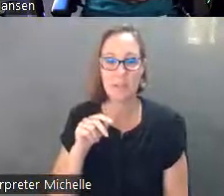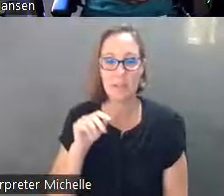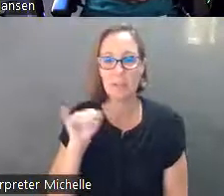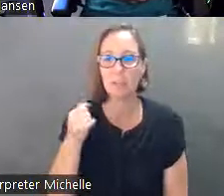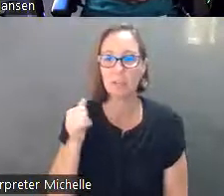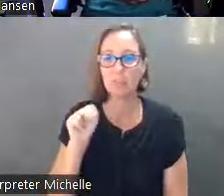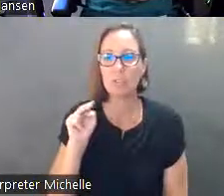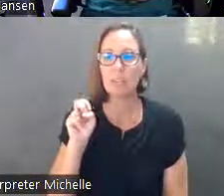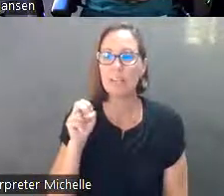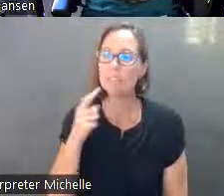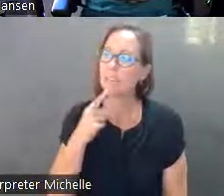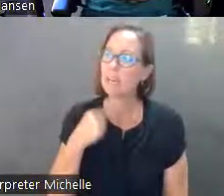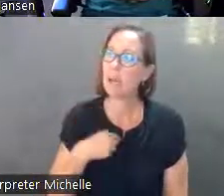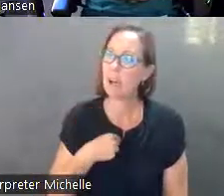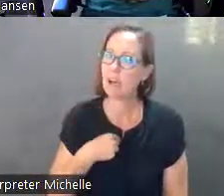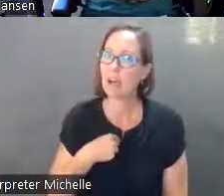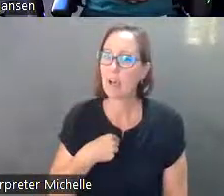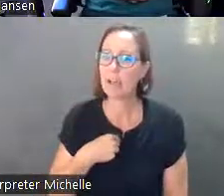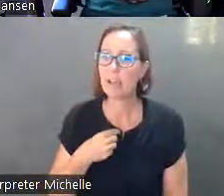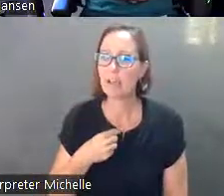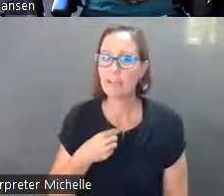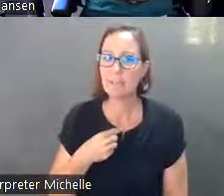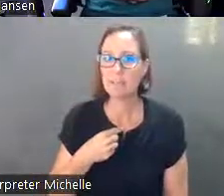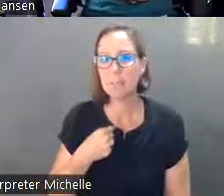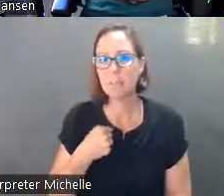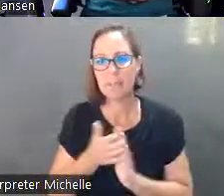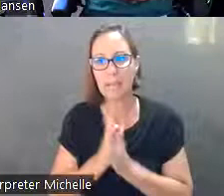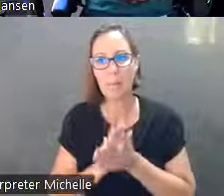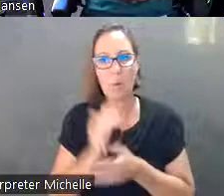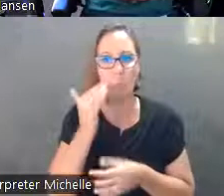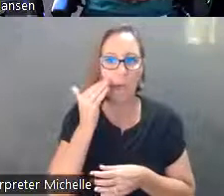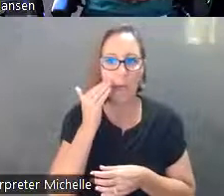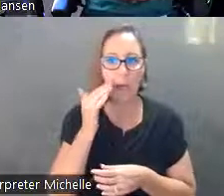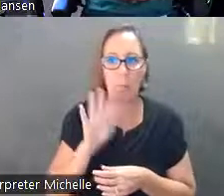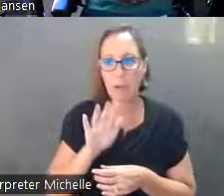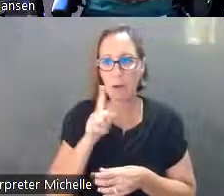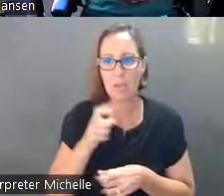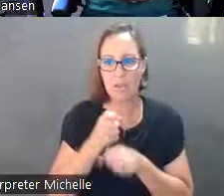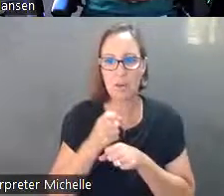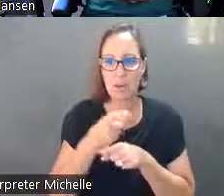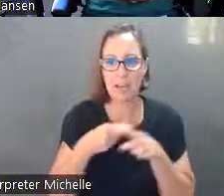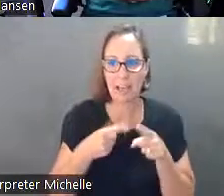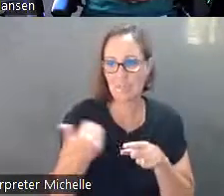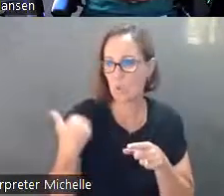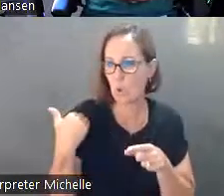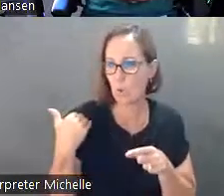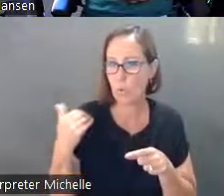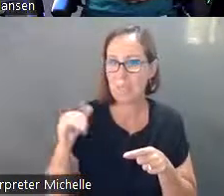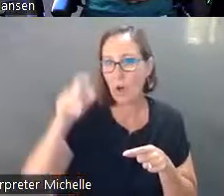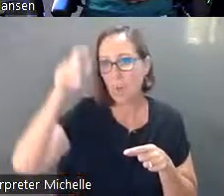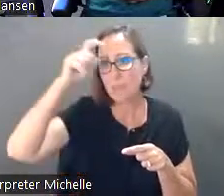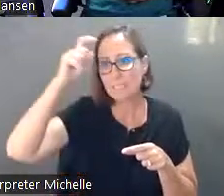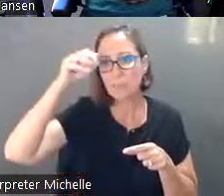Yeah, I've been became aware of about a year and a half ago of the Wisdom of Trauma